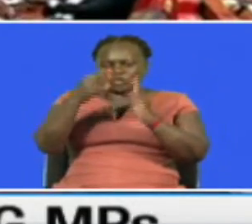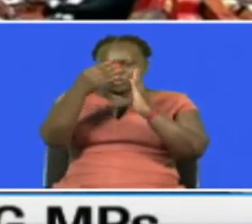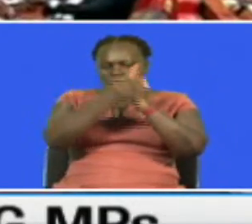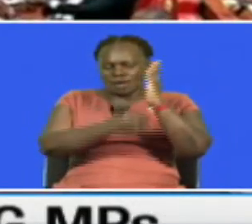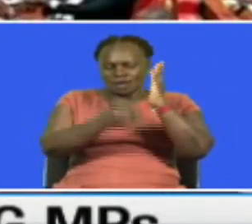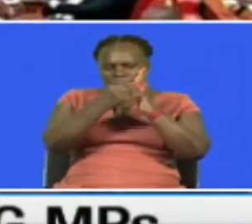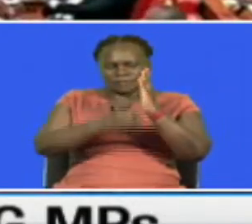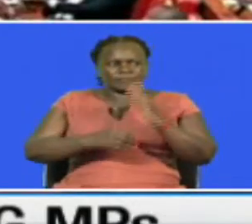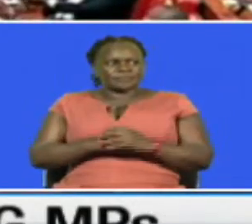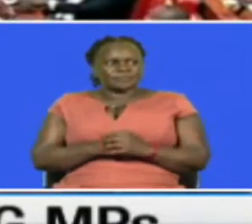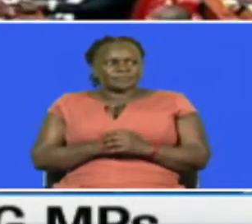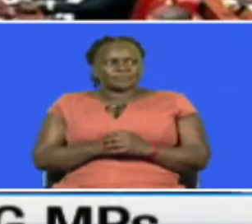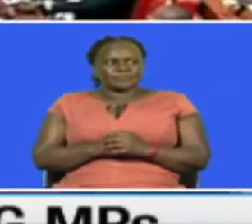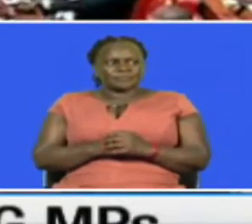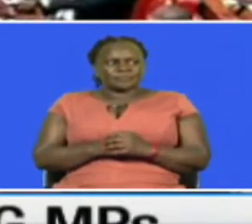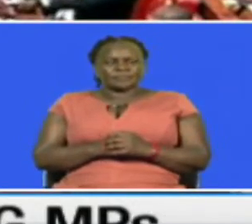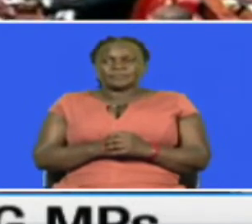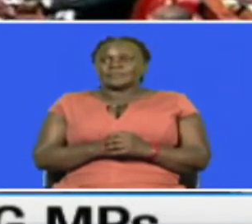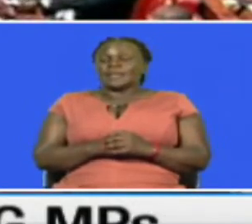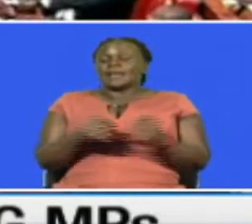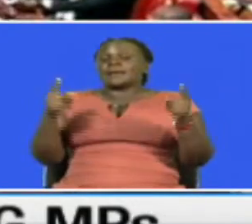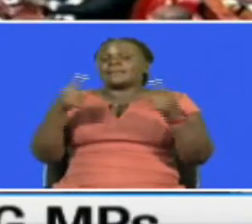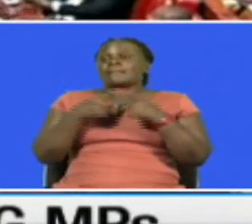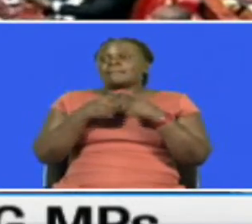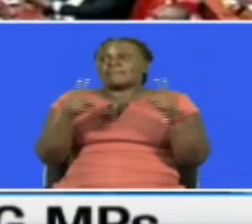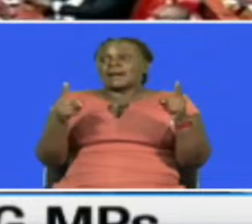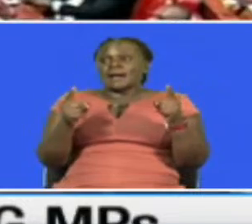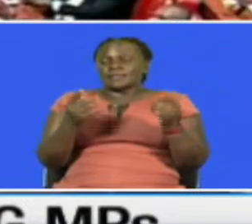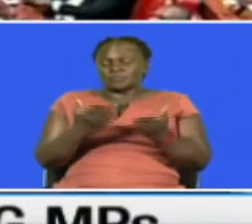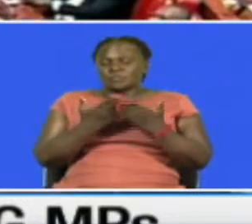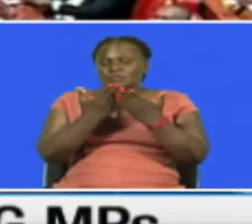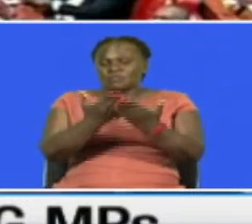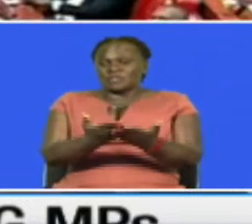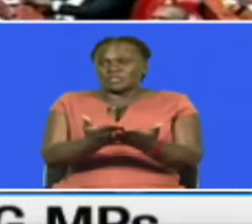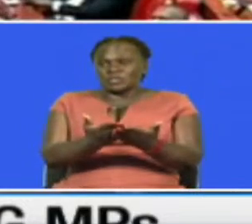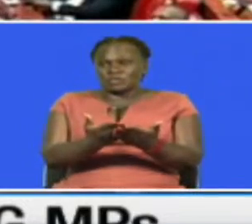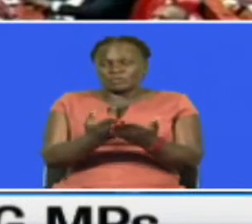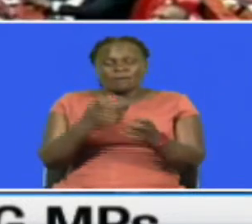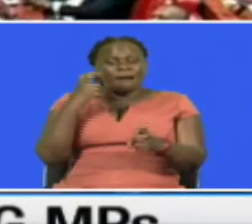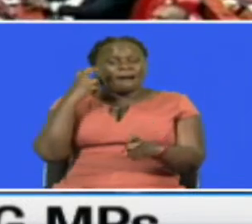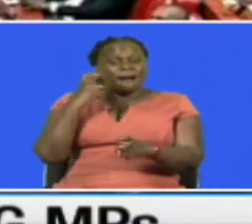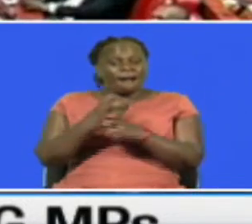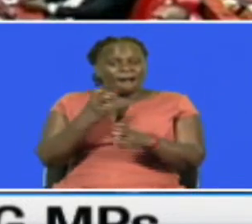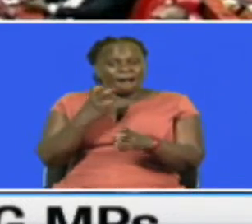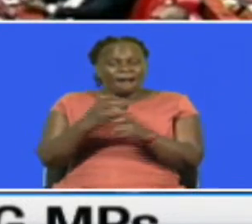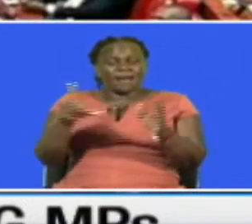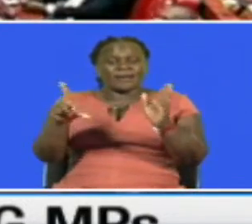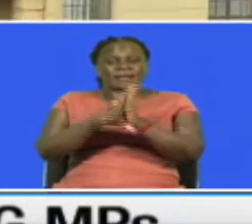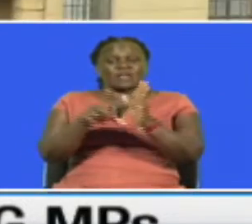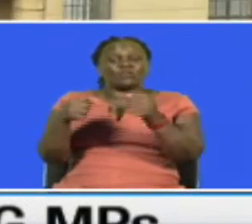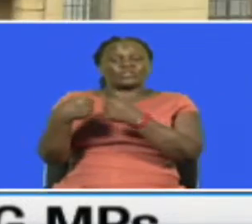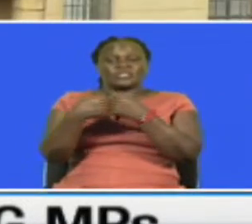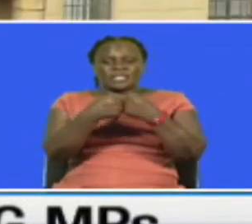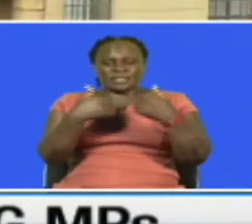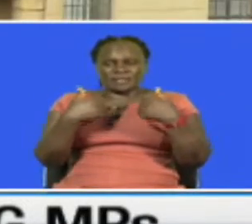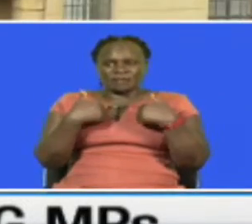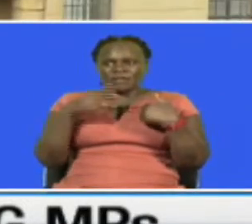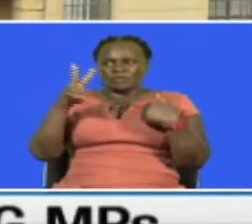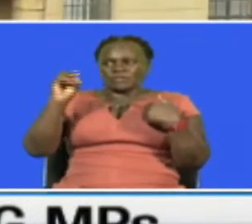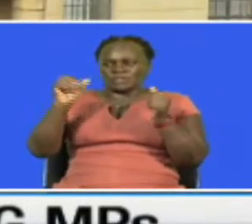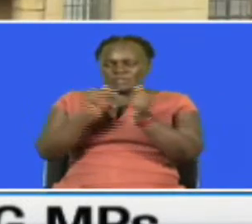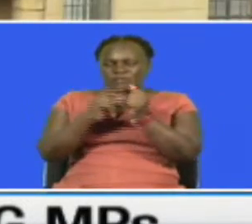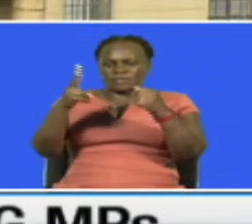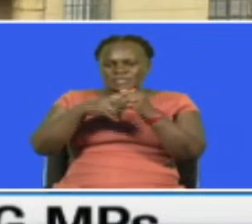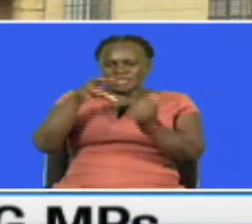Act. Order. However, these provisions faced a significant legal challenge. In a